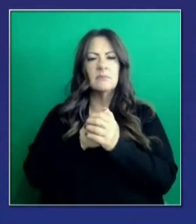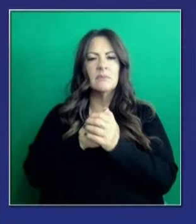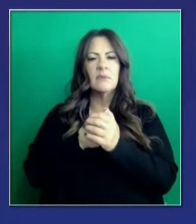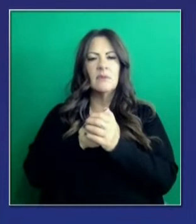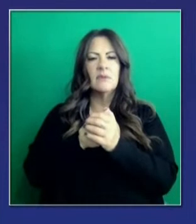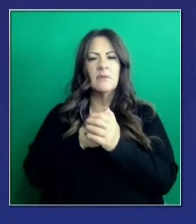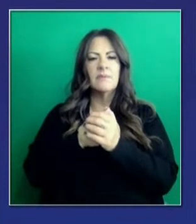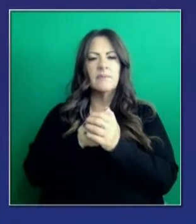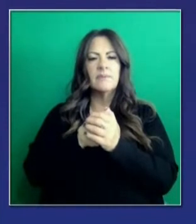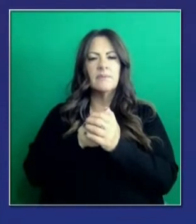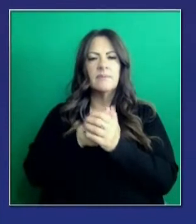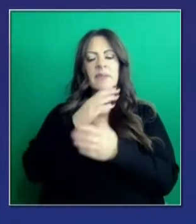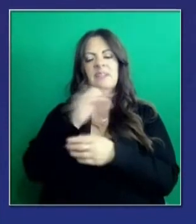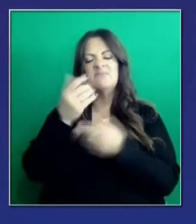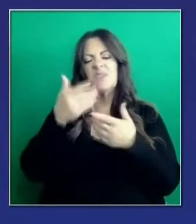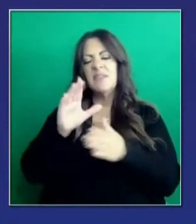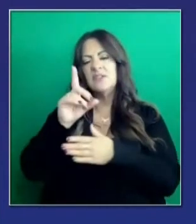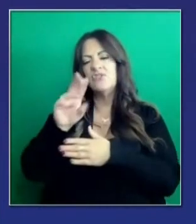question as well.